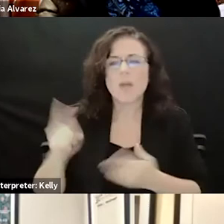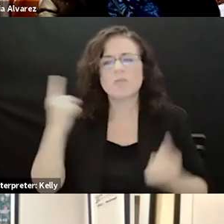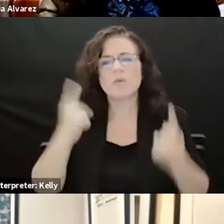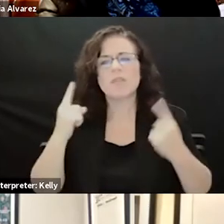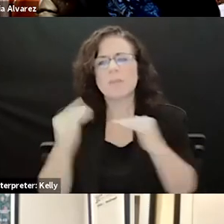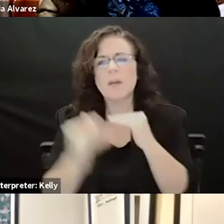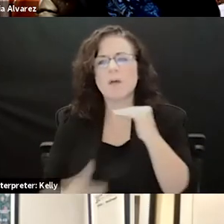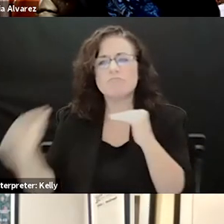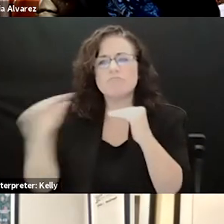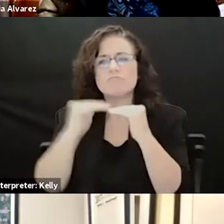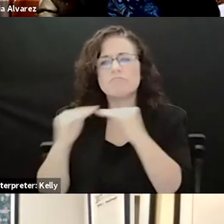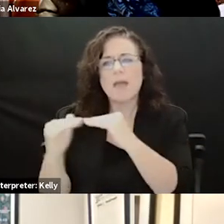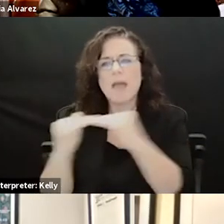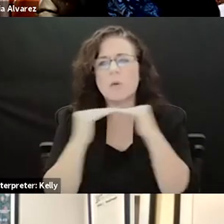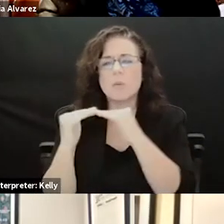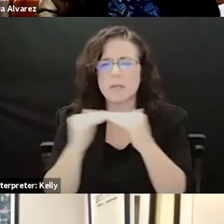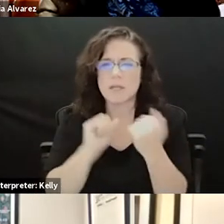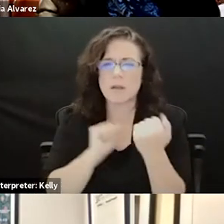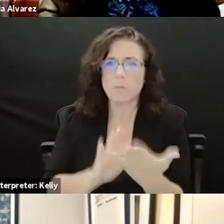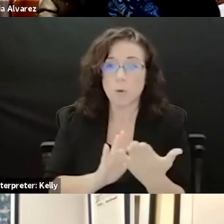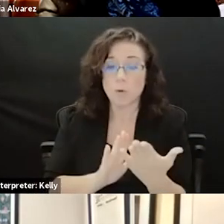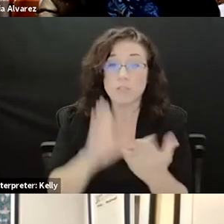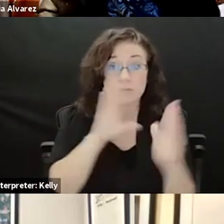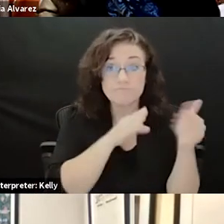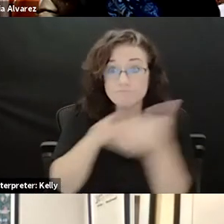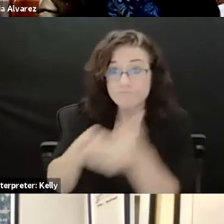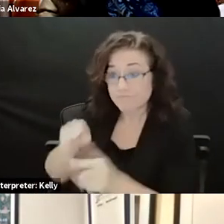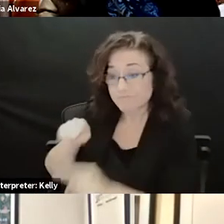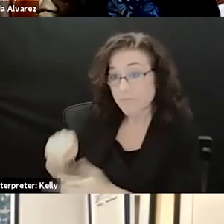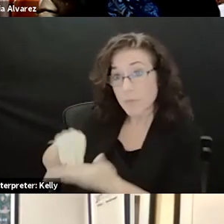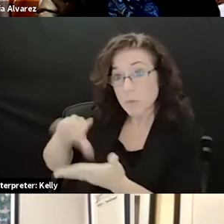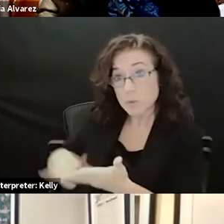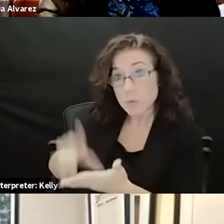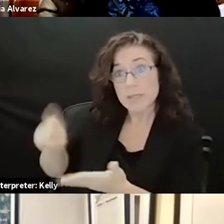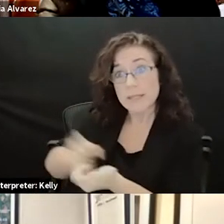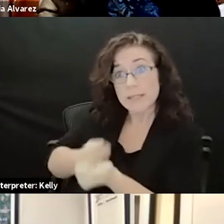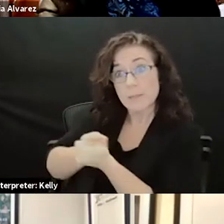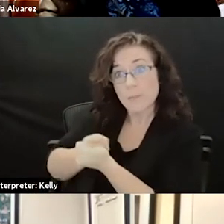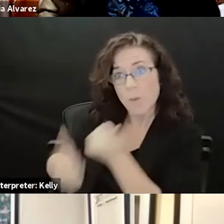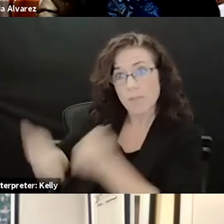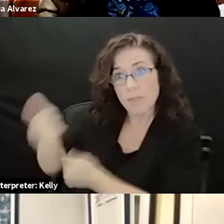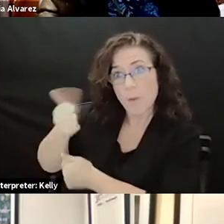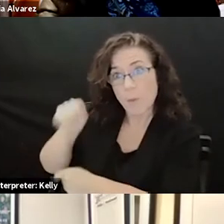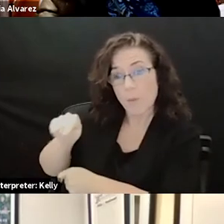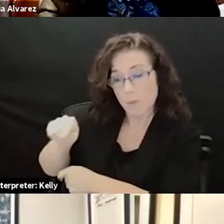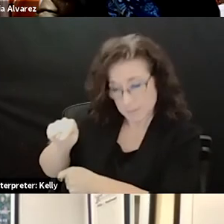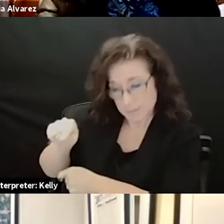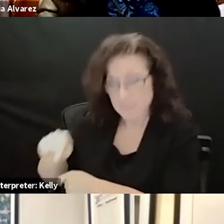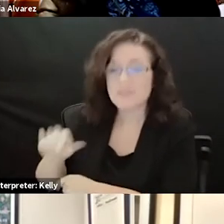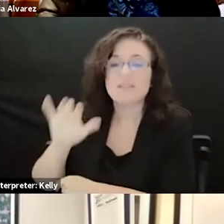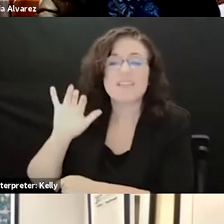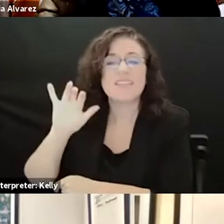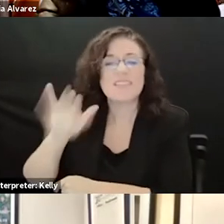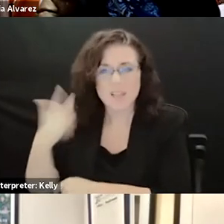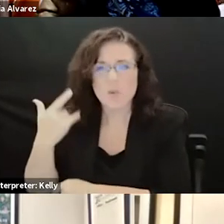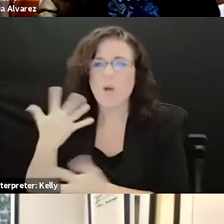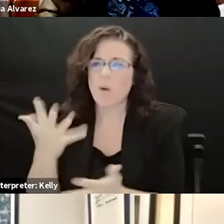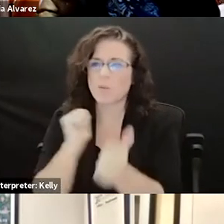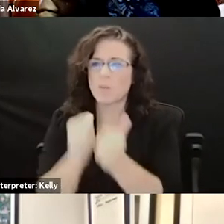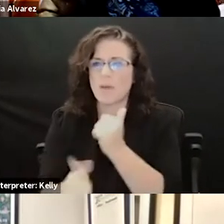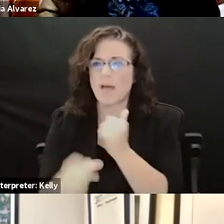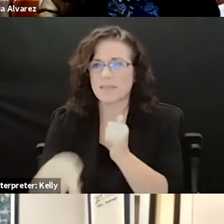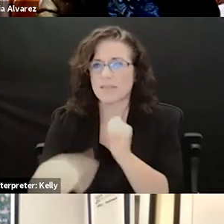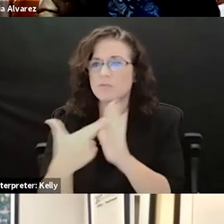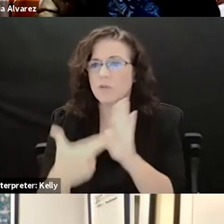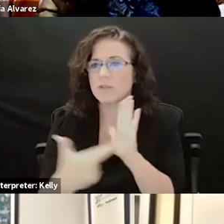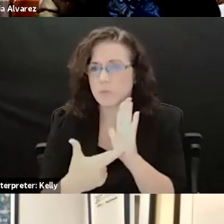focus our resources on the students who need it the most that's why i'm here in support of the passage of this resolution it commits to ensuring equity is at